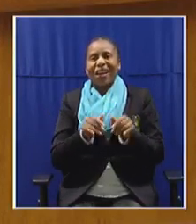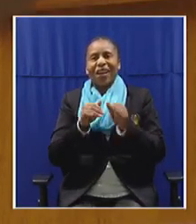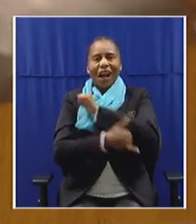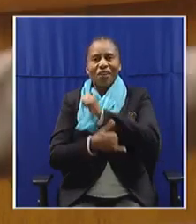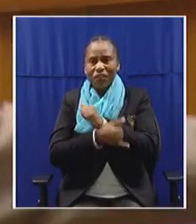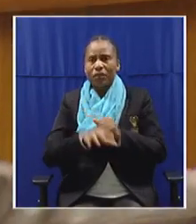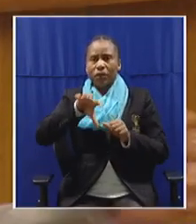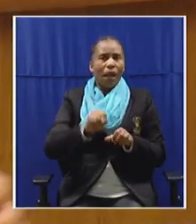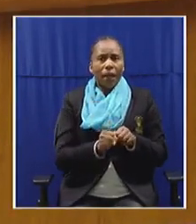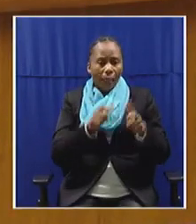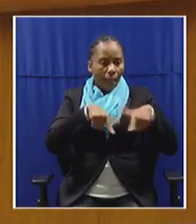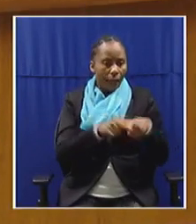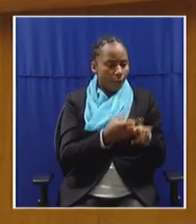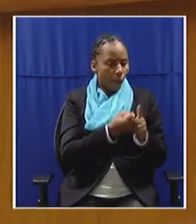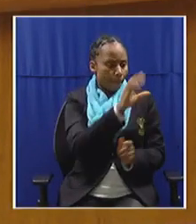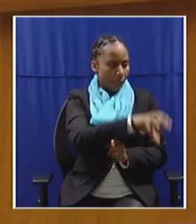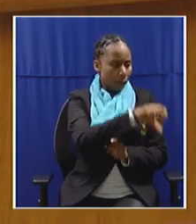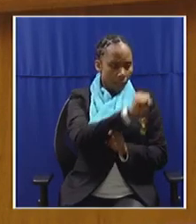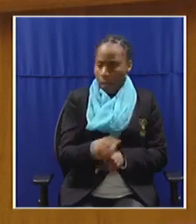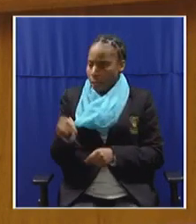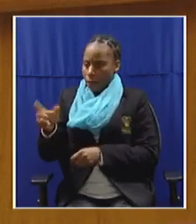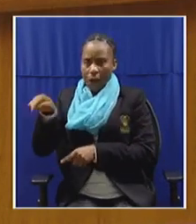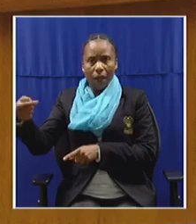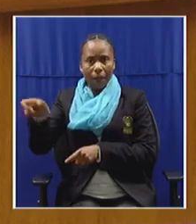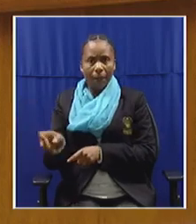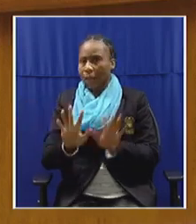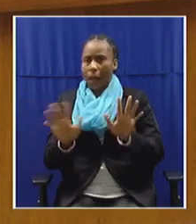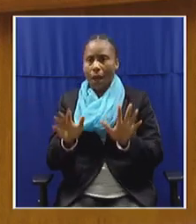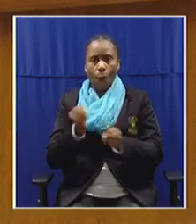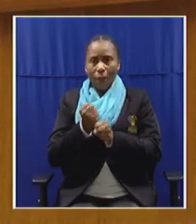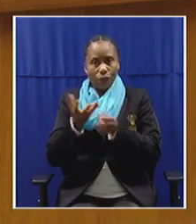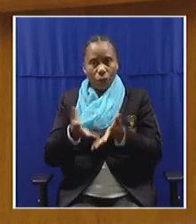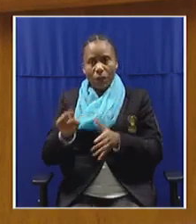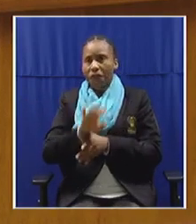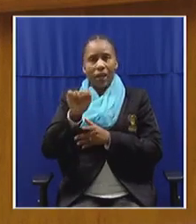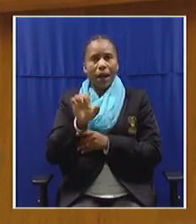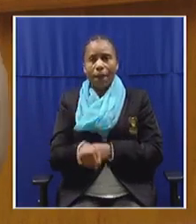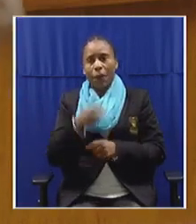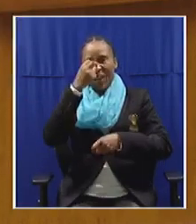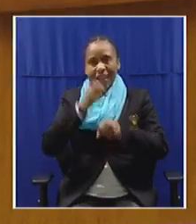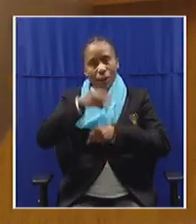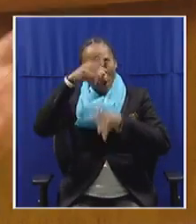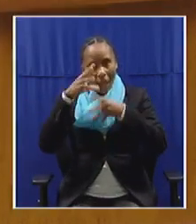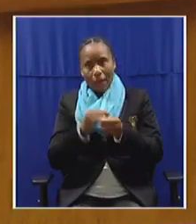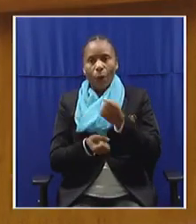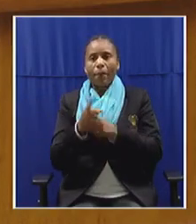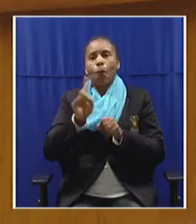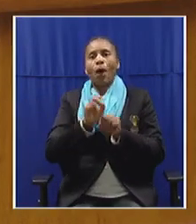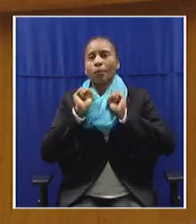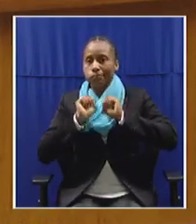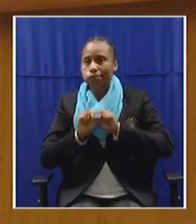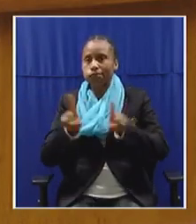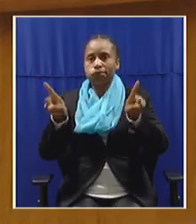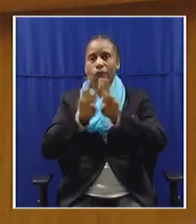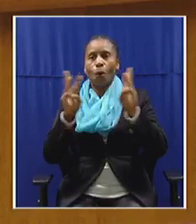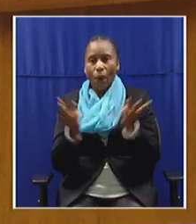person and give it to somebody else. That is not what we must do in South Africa. Let us learn from what is happening in the rest of the world